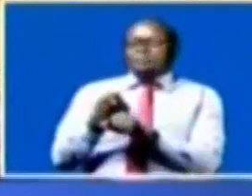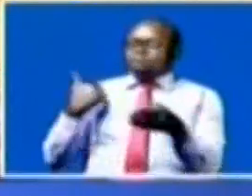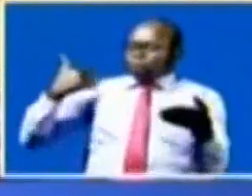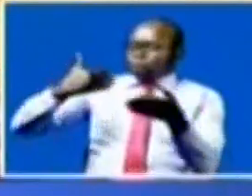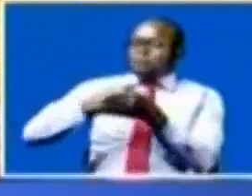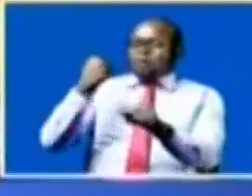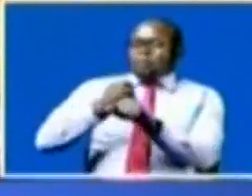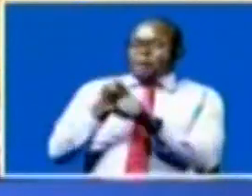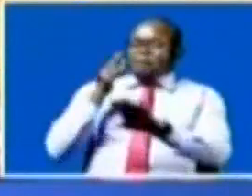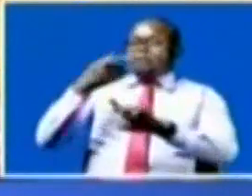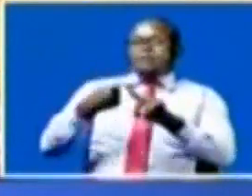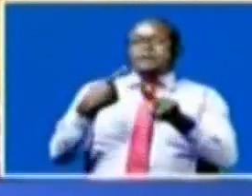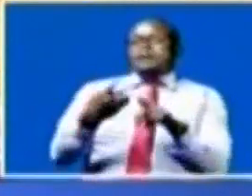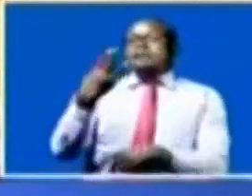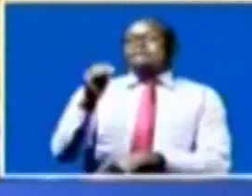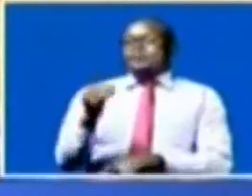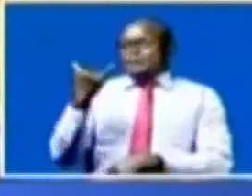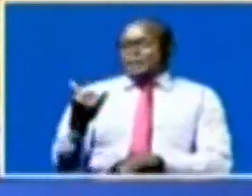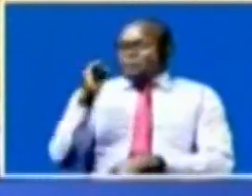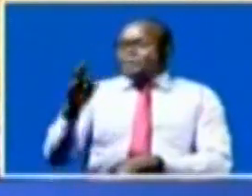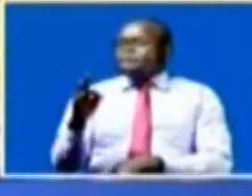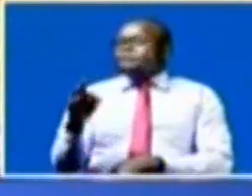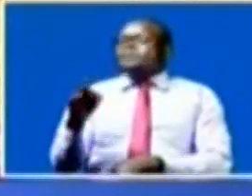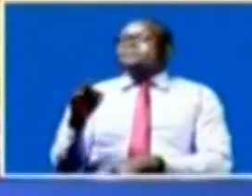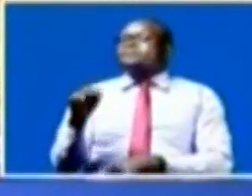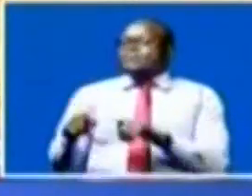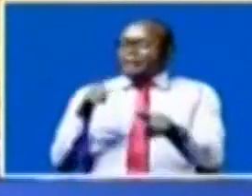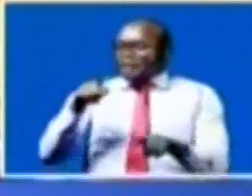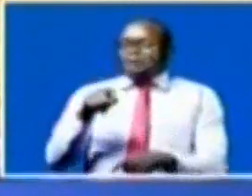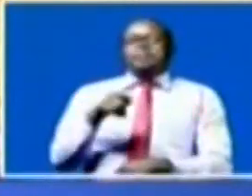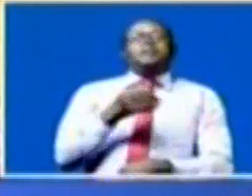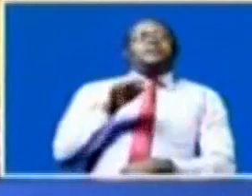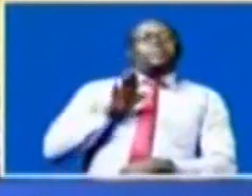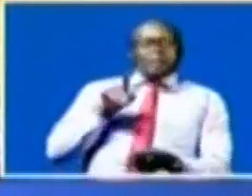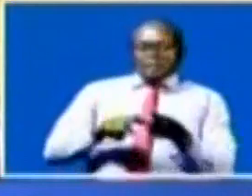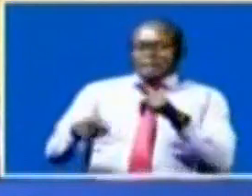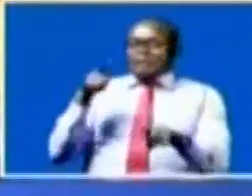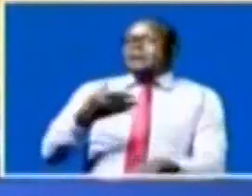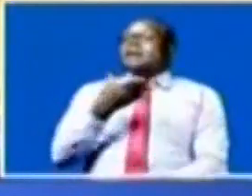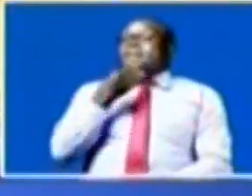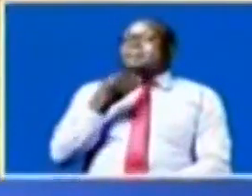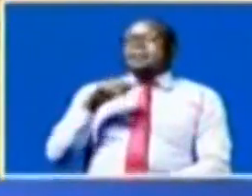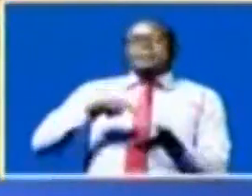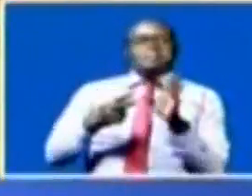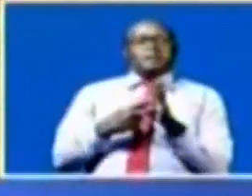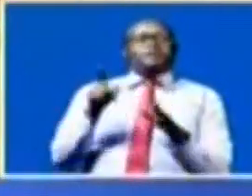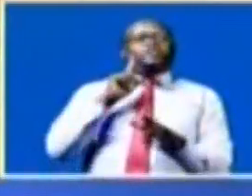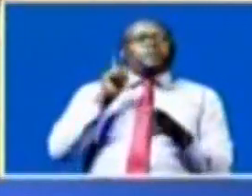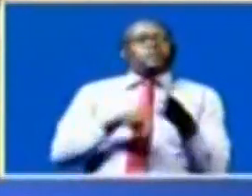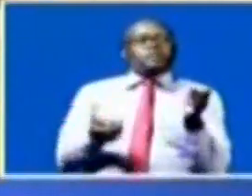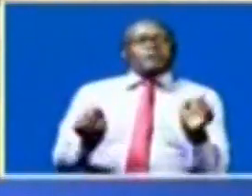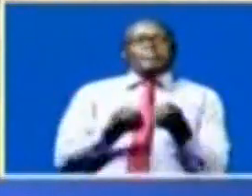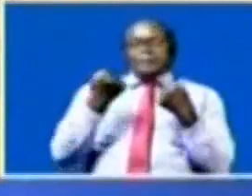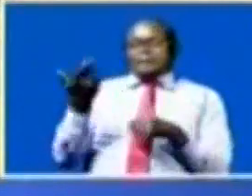mrefu, miaka 40. Na sasa mimi nikikuusia kike, nikuusie dume. Siwe utaanza tu kesho yake. In the recent